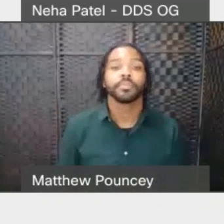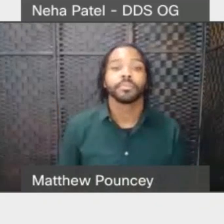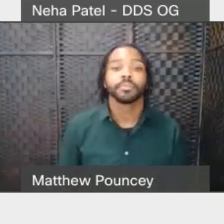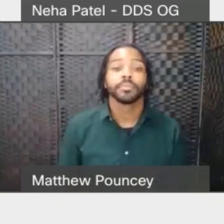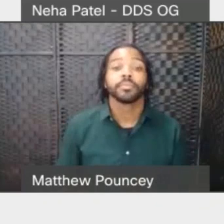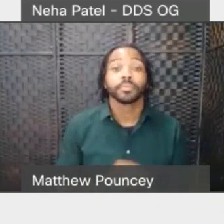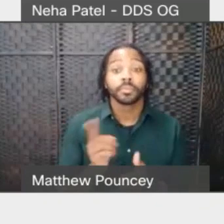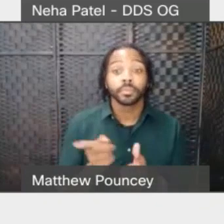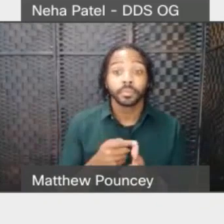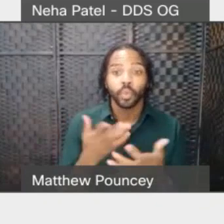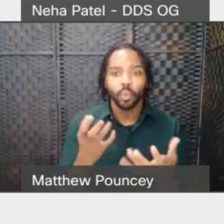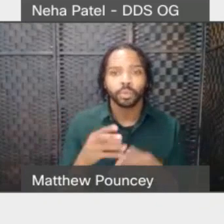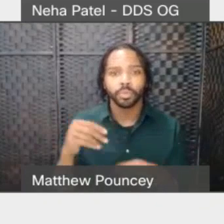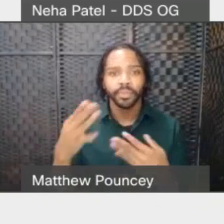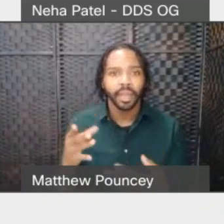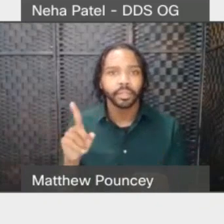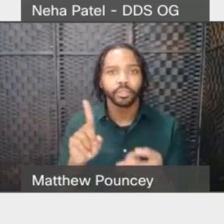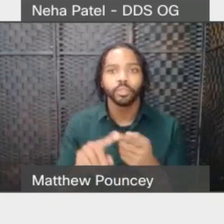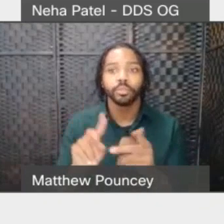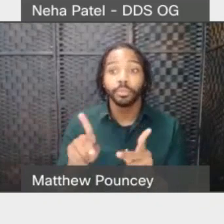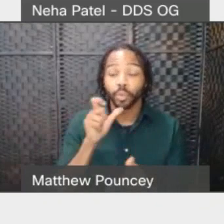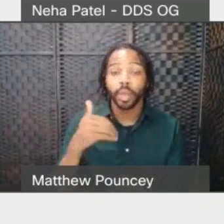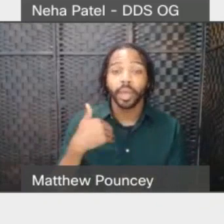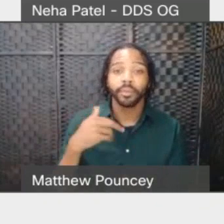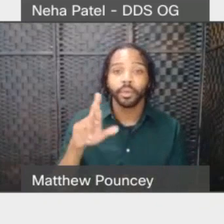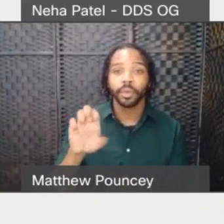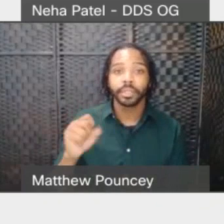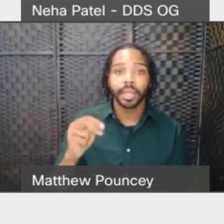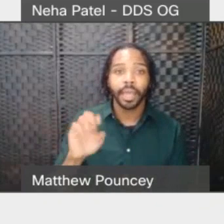is people supported in RESHAB, ICF. Excuse me,